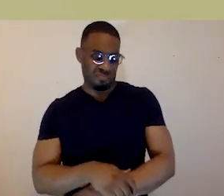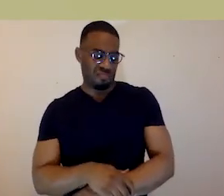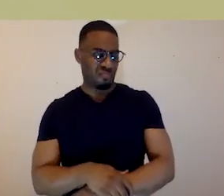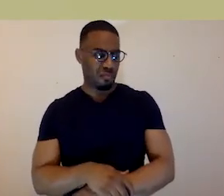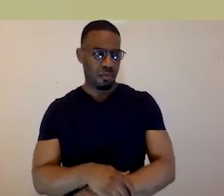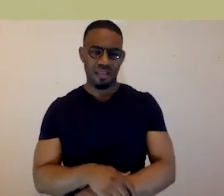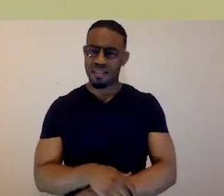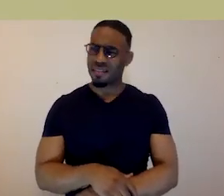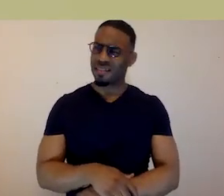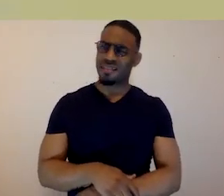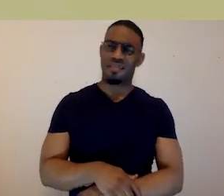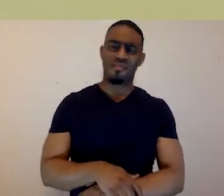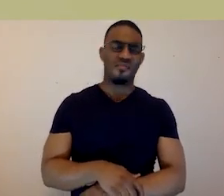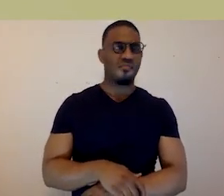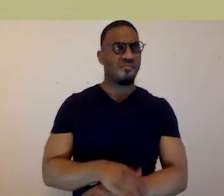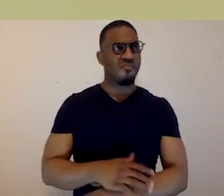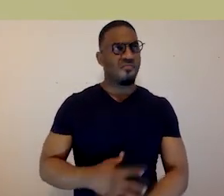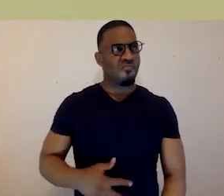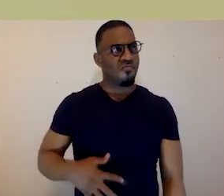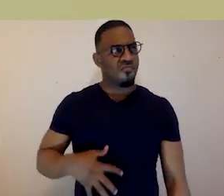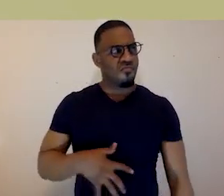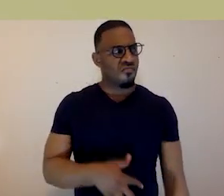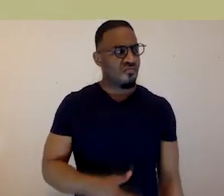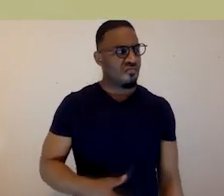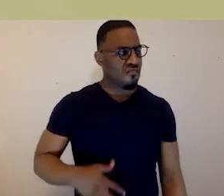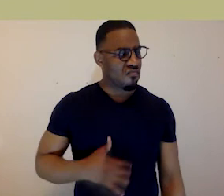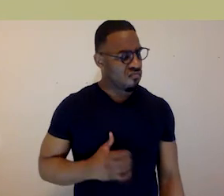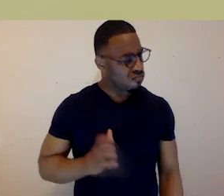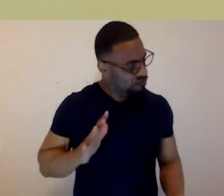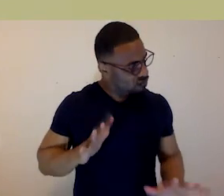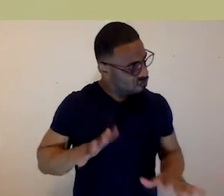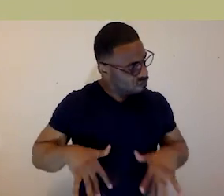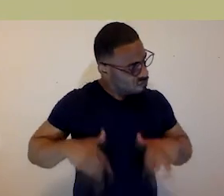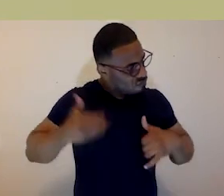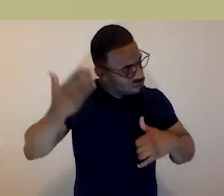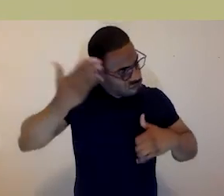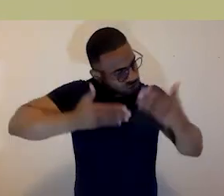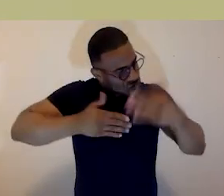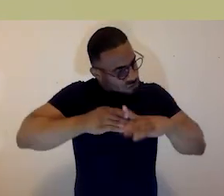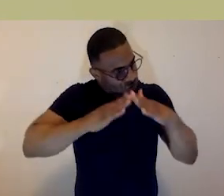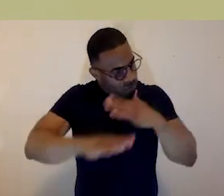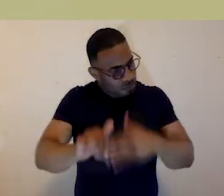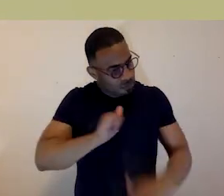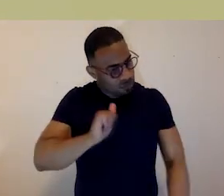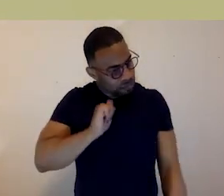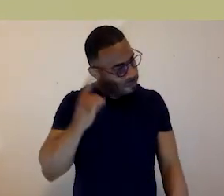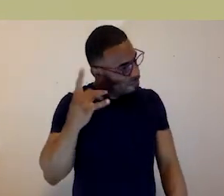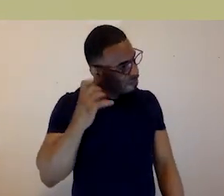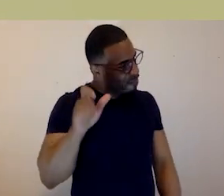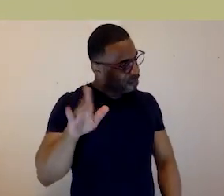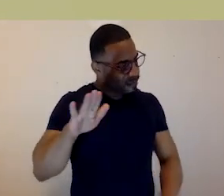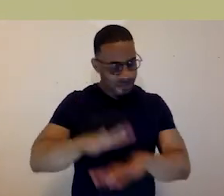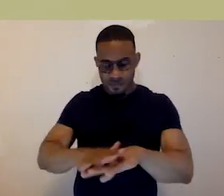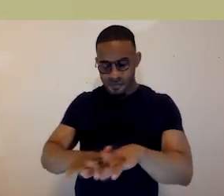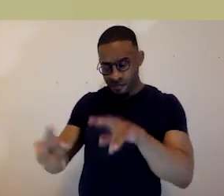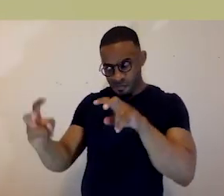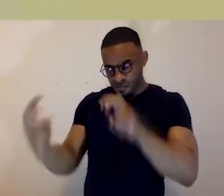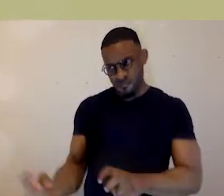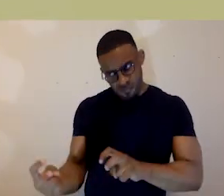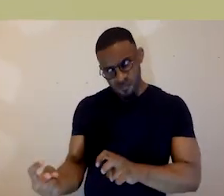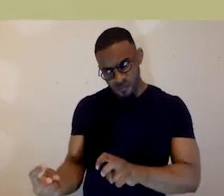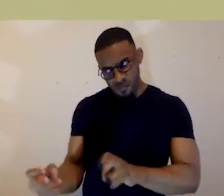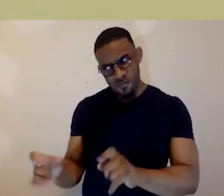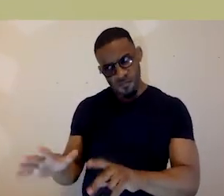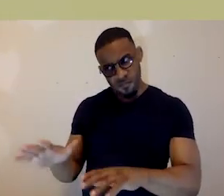So, I sat with that for a few minutes, and, I had to get over it. I humbled myself. I went to his desk and I said,